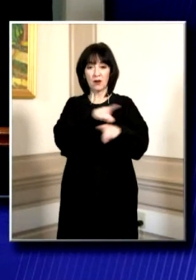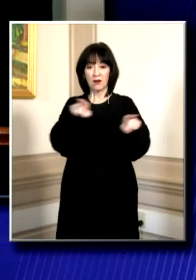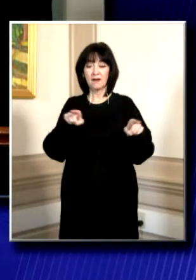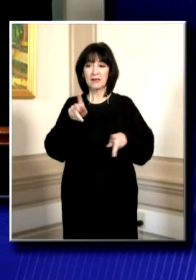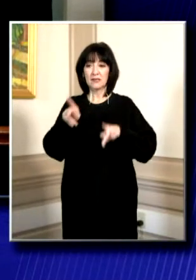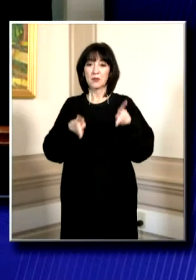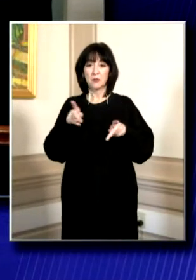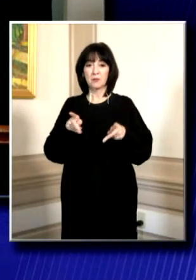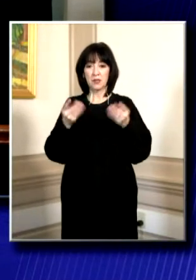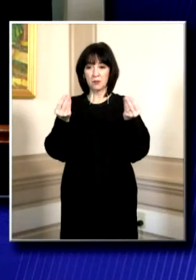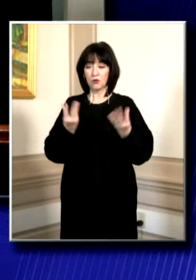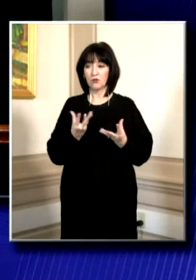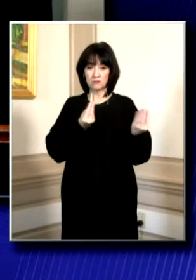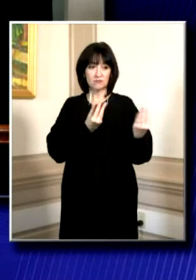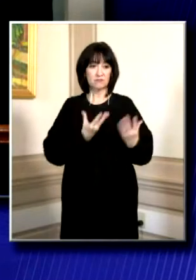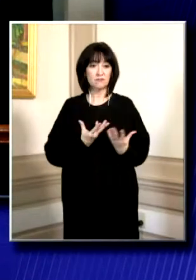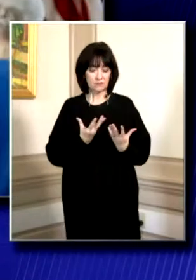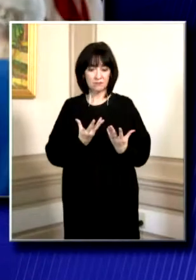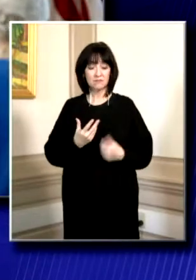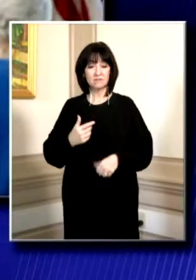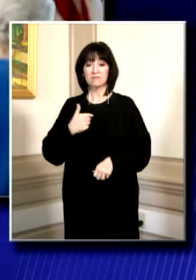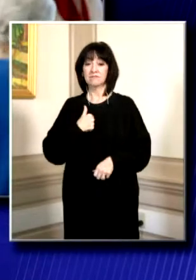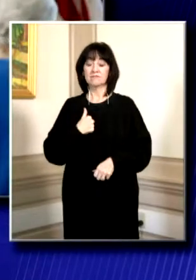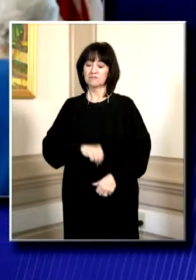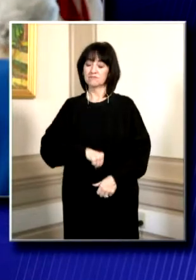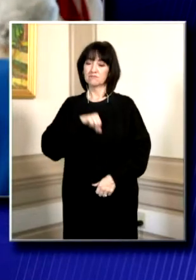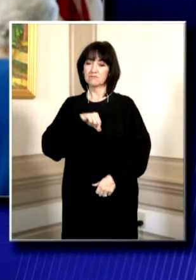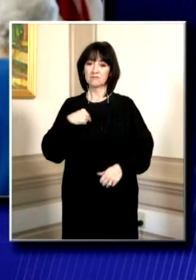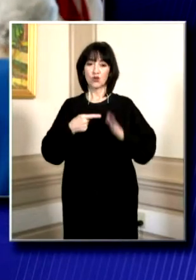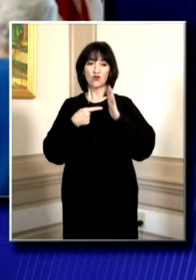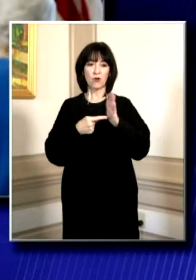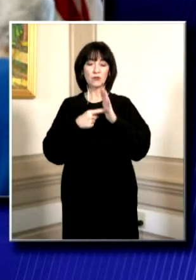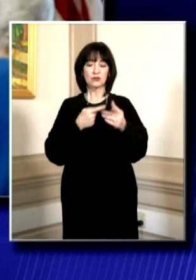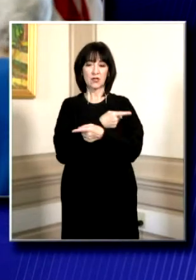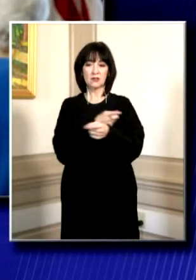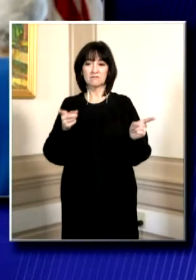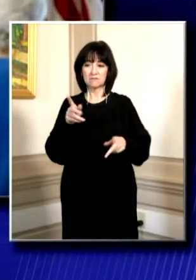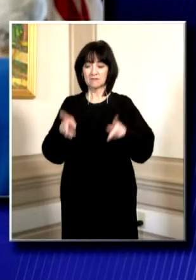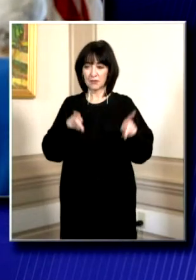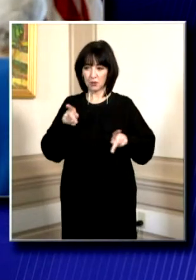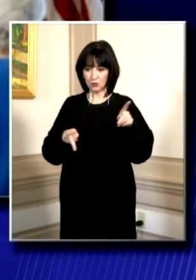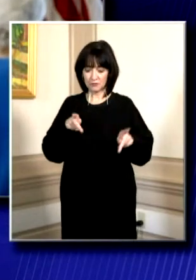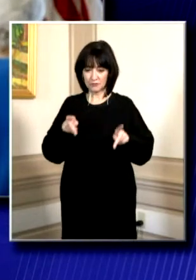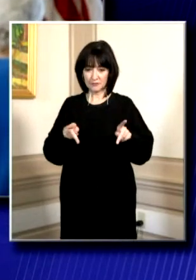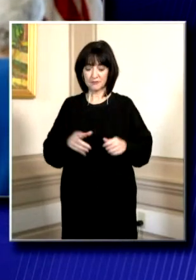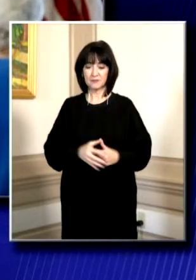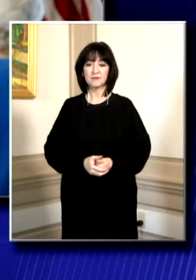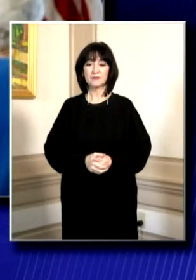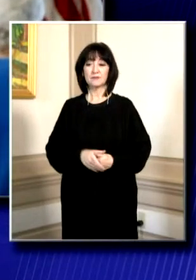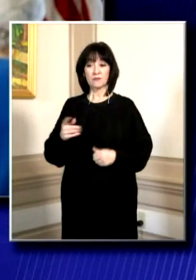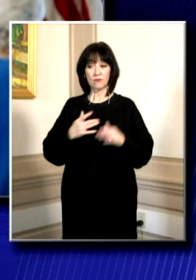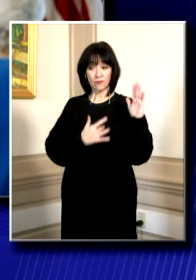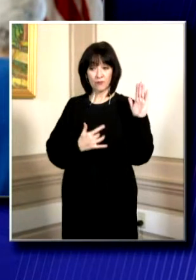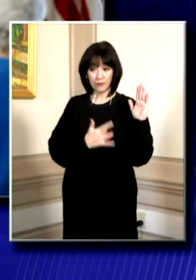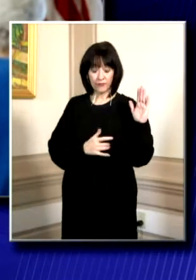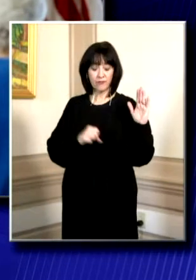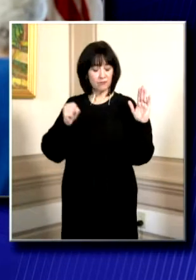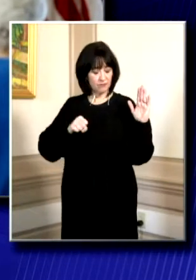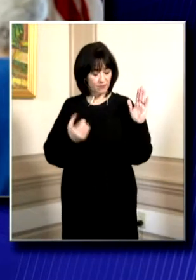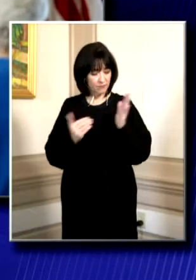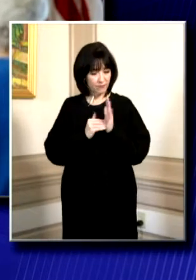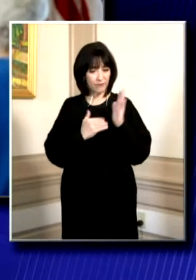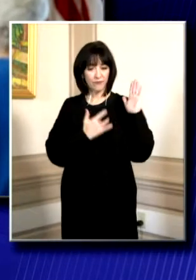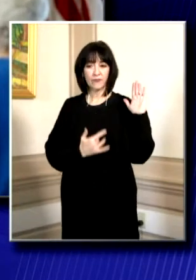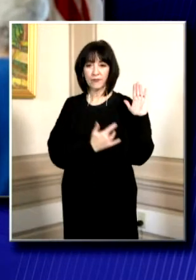the people I am privileged to represent. I am privileged to represent. I further swear I further swear always to place